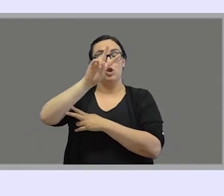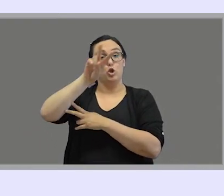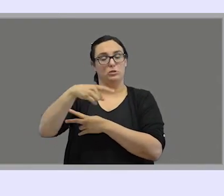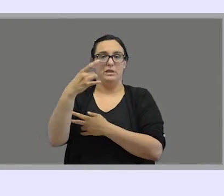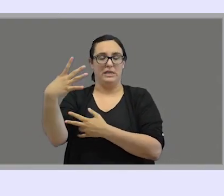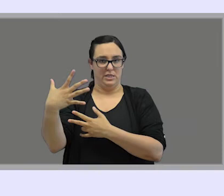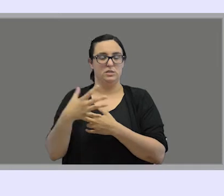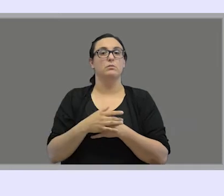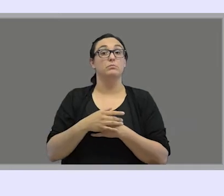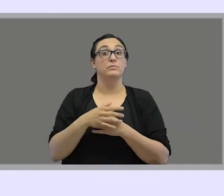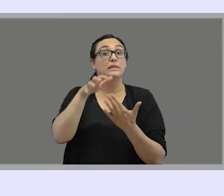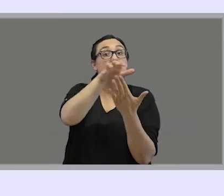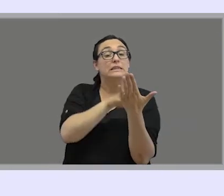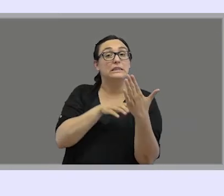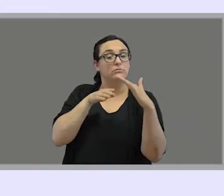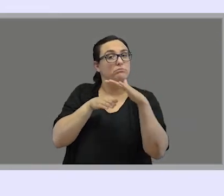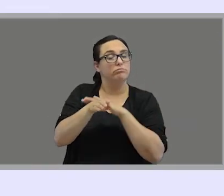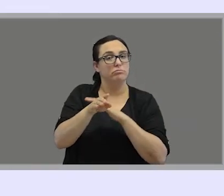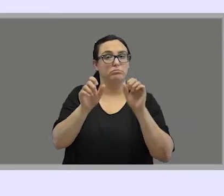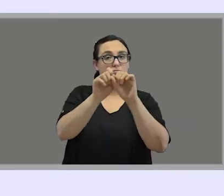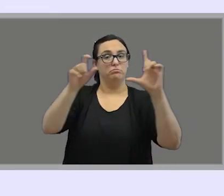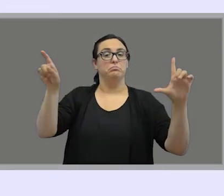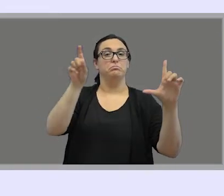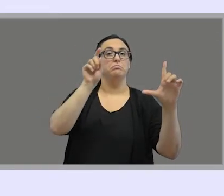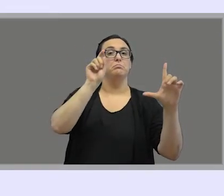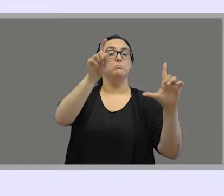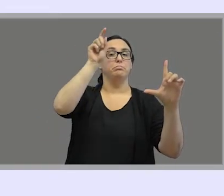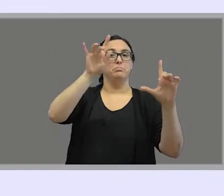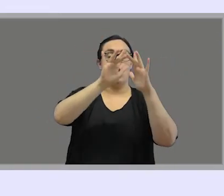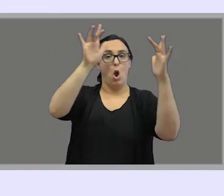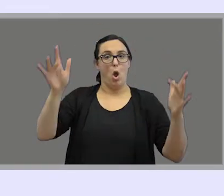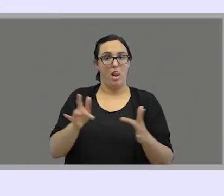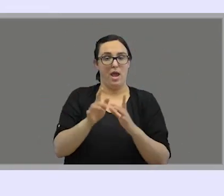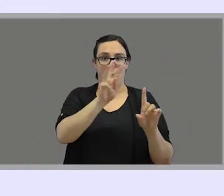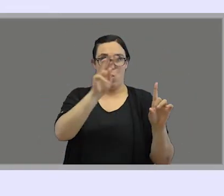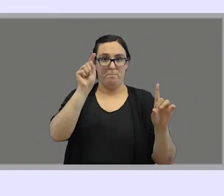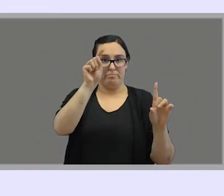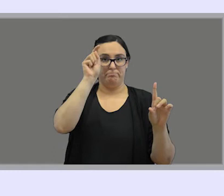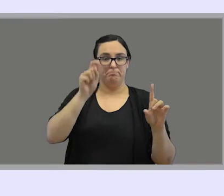And you can access the full text on the online version through the web link.